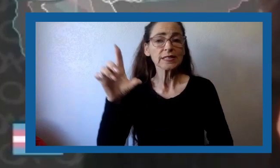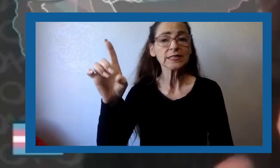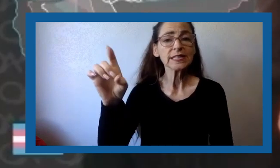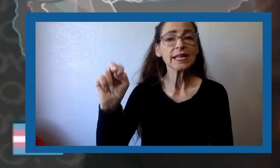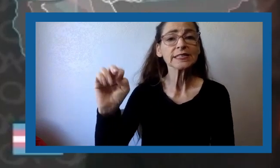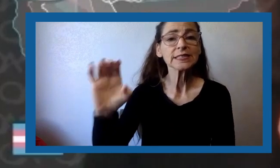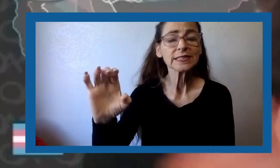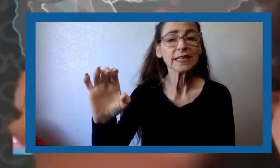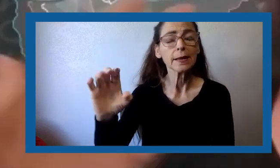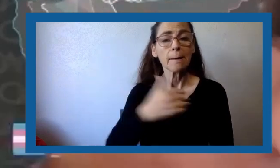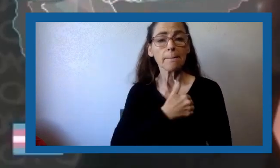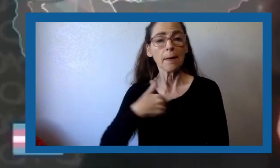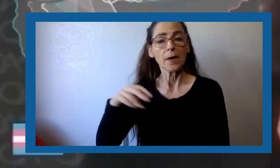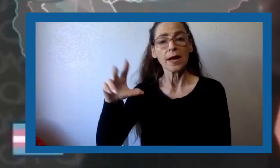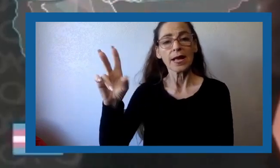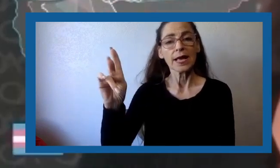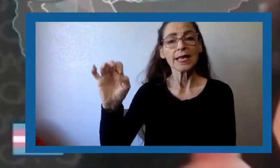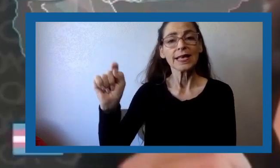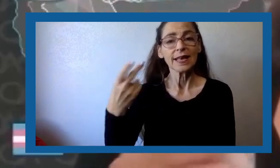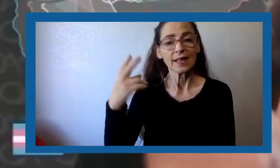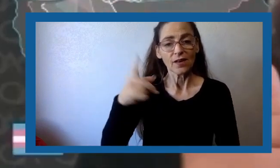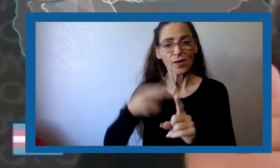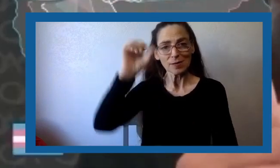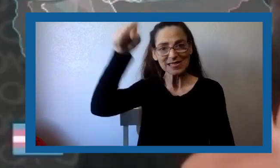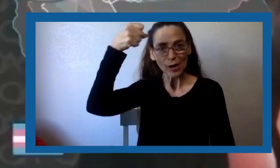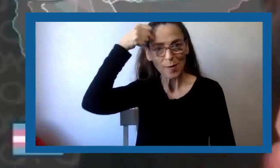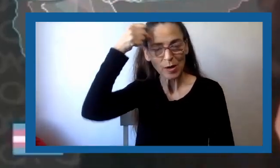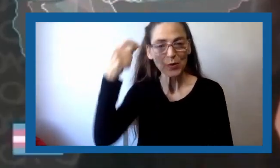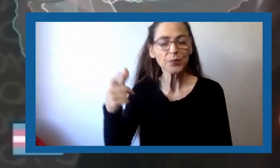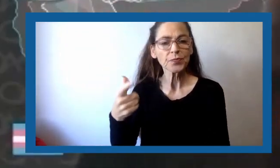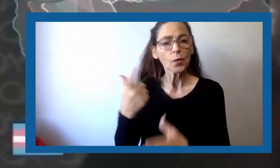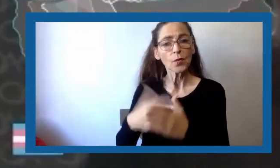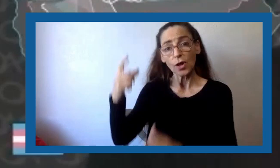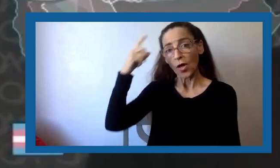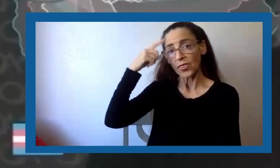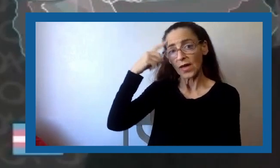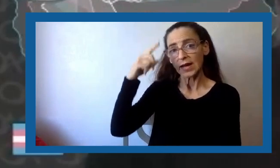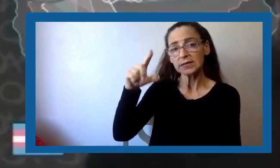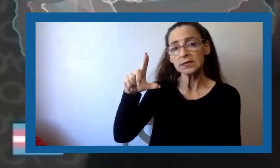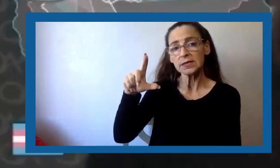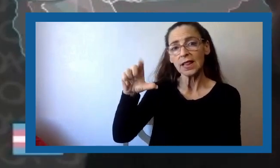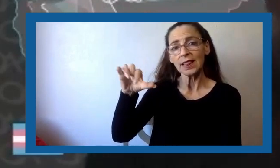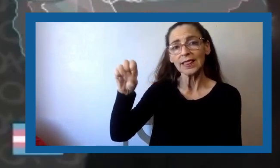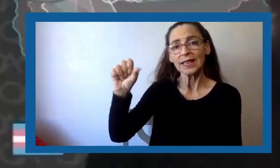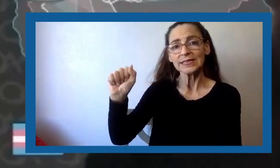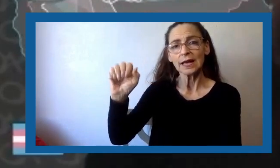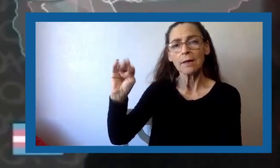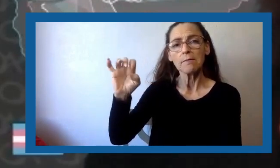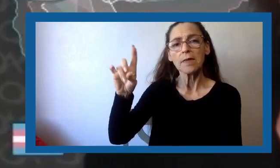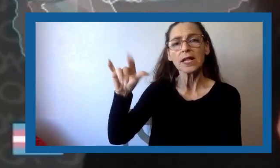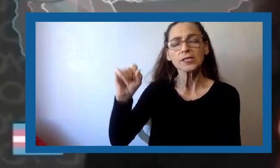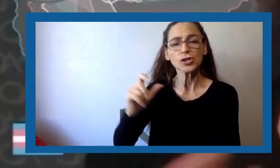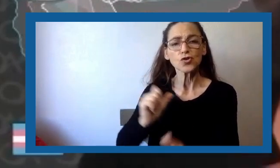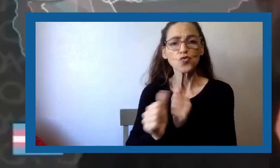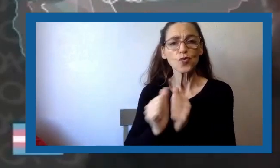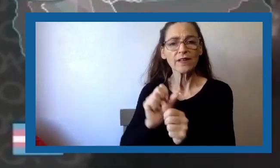Keith Umamoto, one of my Sacramento fellows, Sacramento. What are your thoughts with Lisa Middleton running for state senate? Thank you, Keith. And